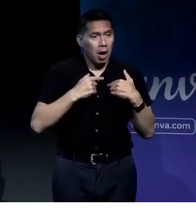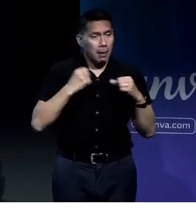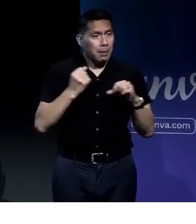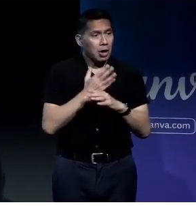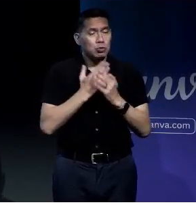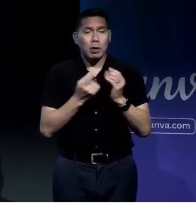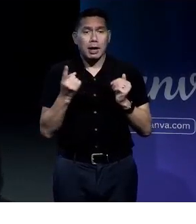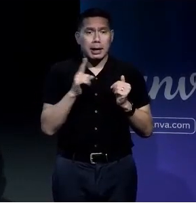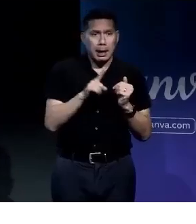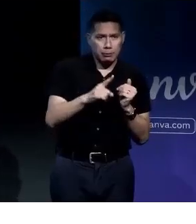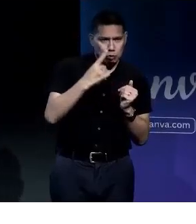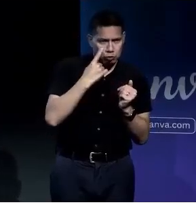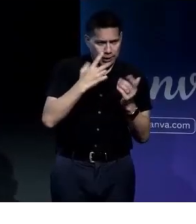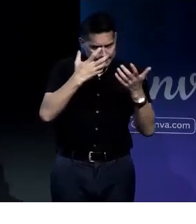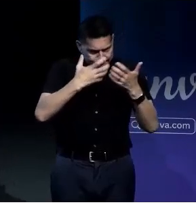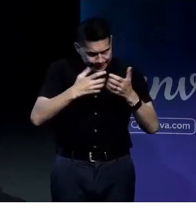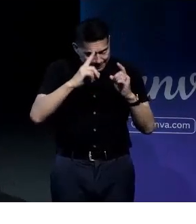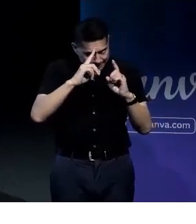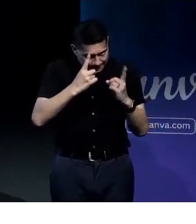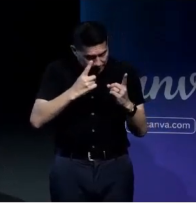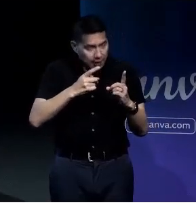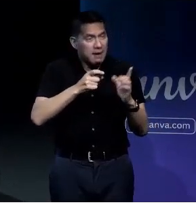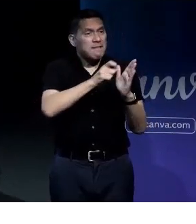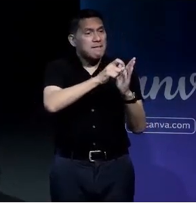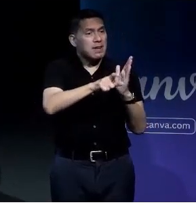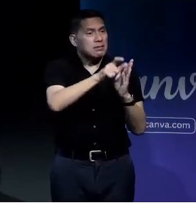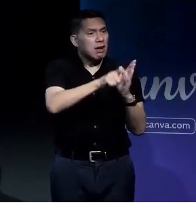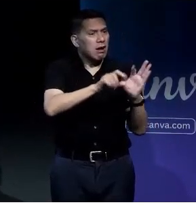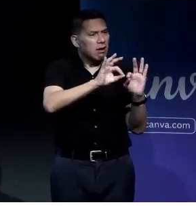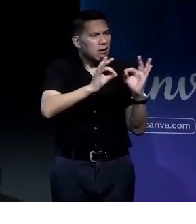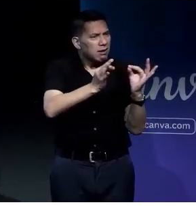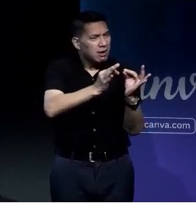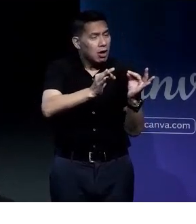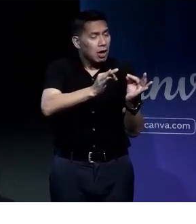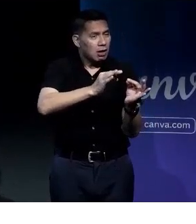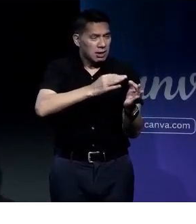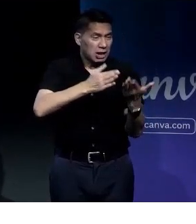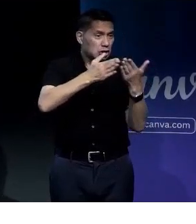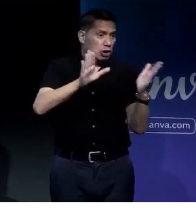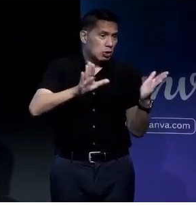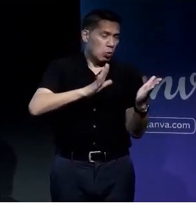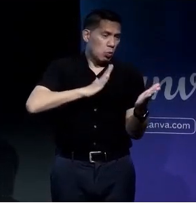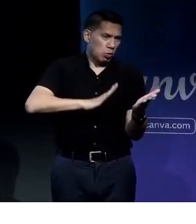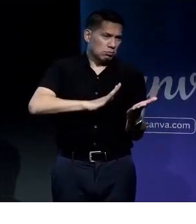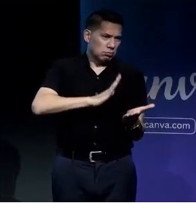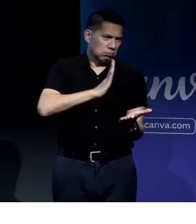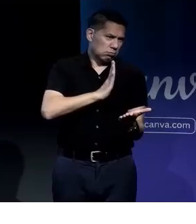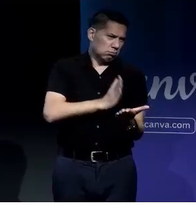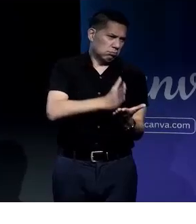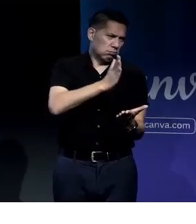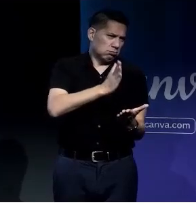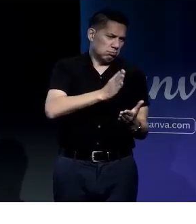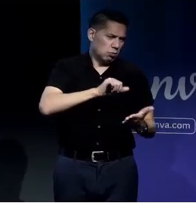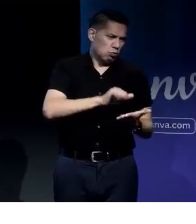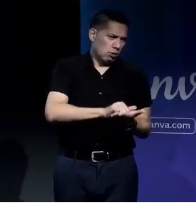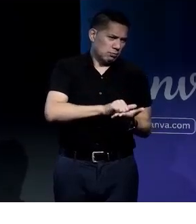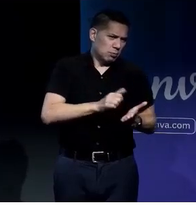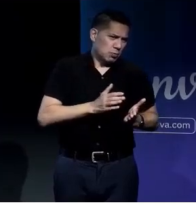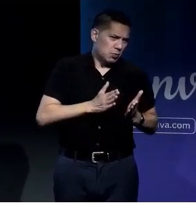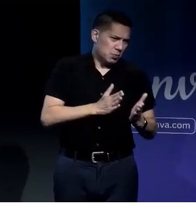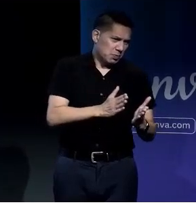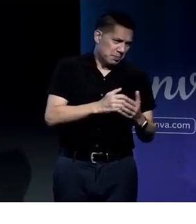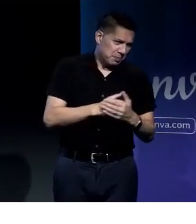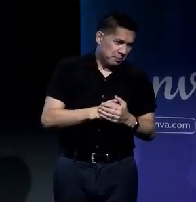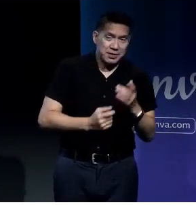understanding. Vendors generally want to do the right thing, and sometimes you'll actually have